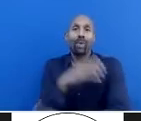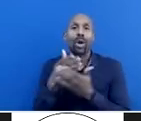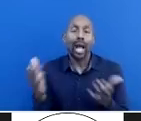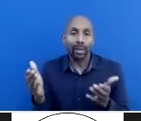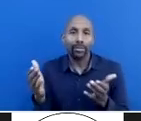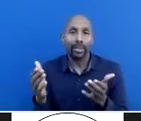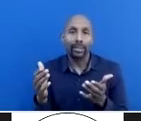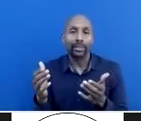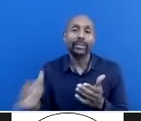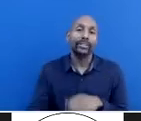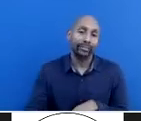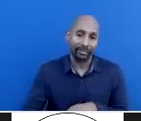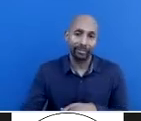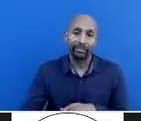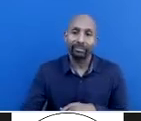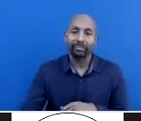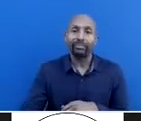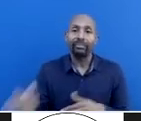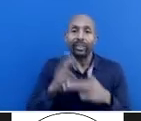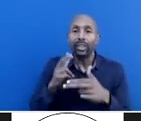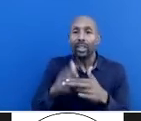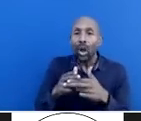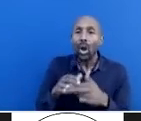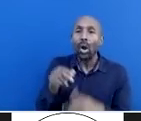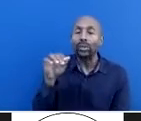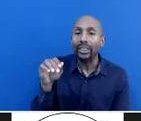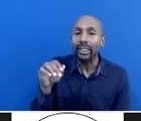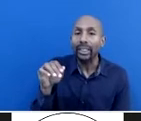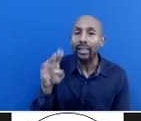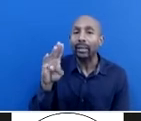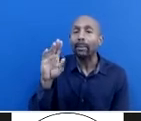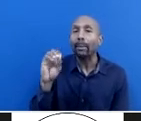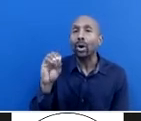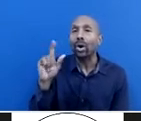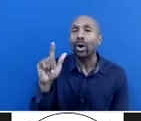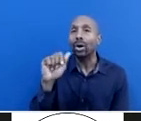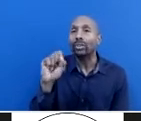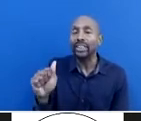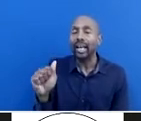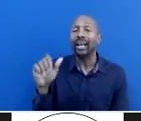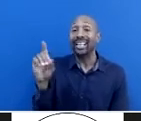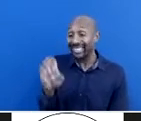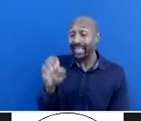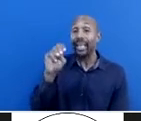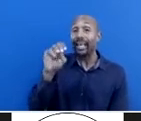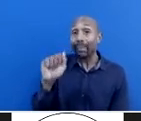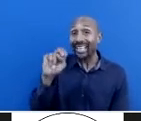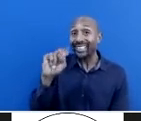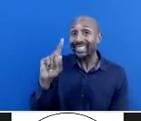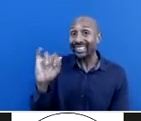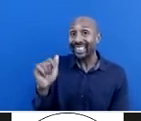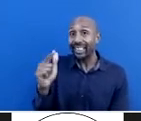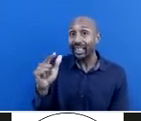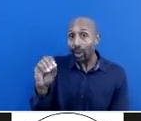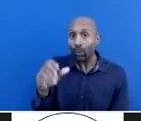as bolsa de mandinga, which means mandingo bags. because they were associated with the largest